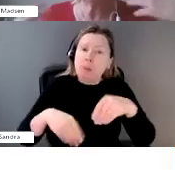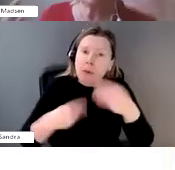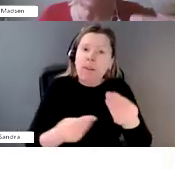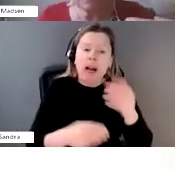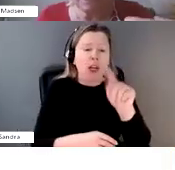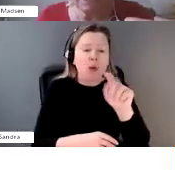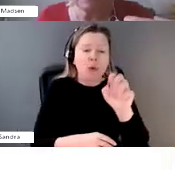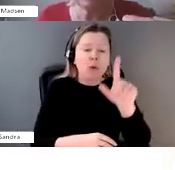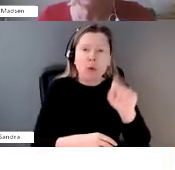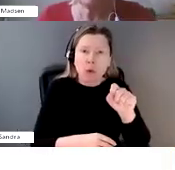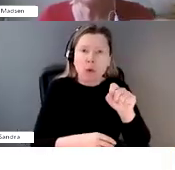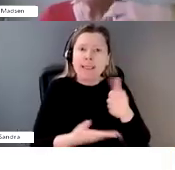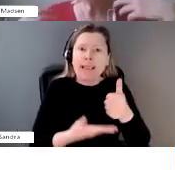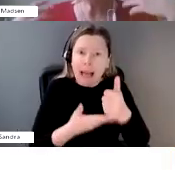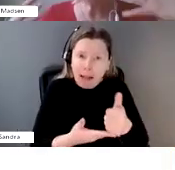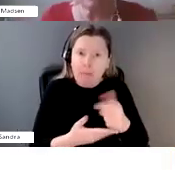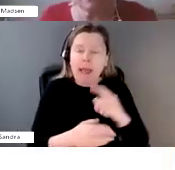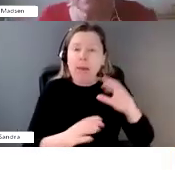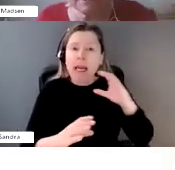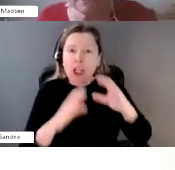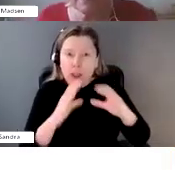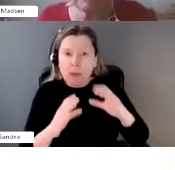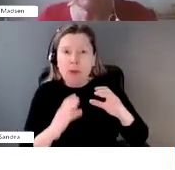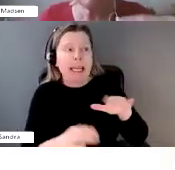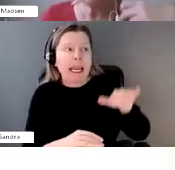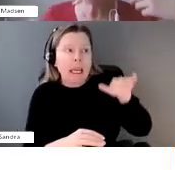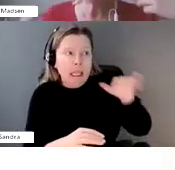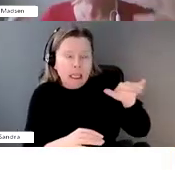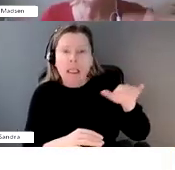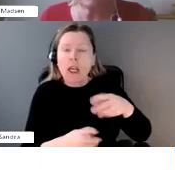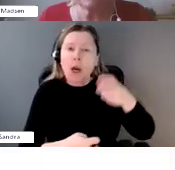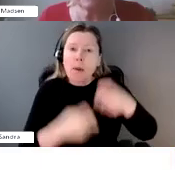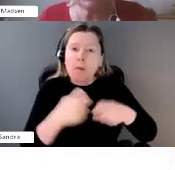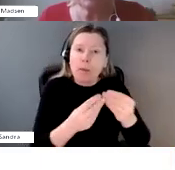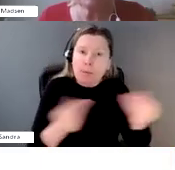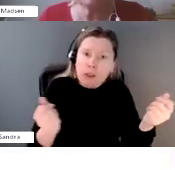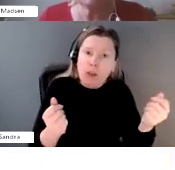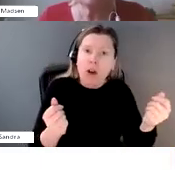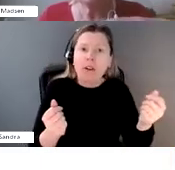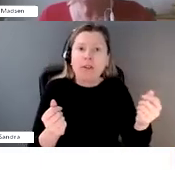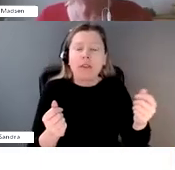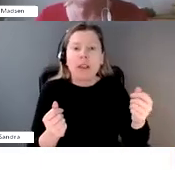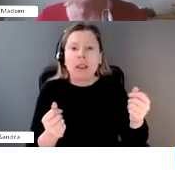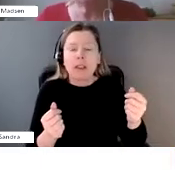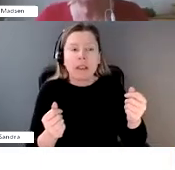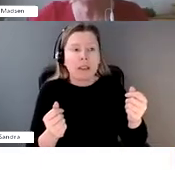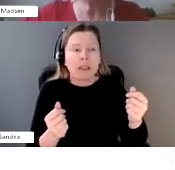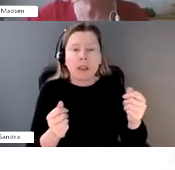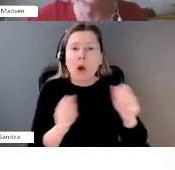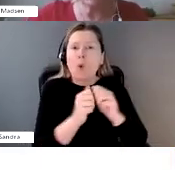to communicate and to problem solve and to address issues